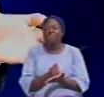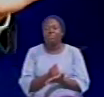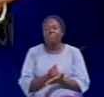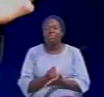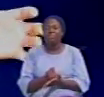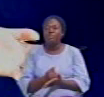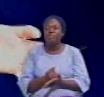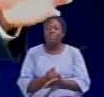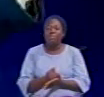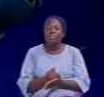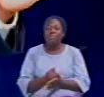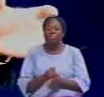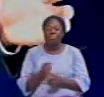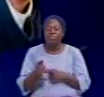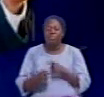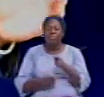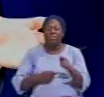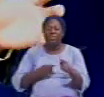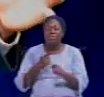Let's hear a global